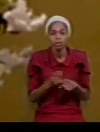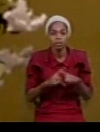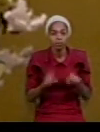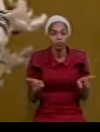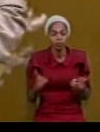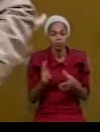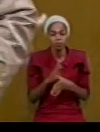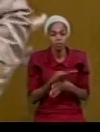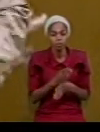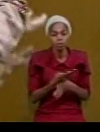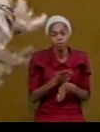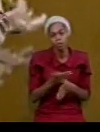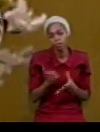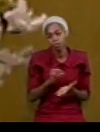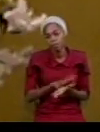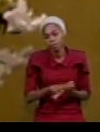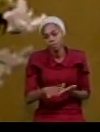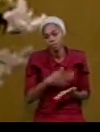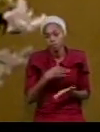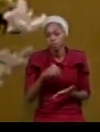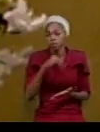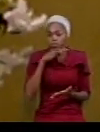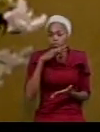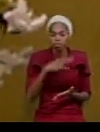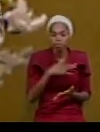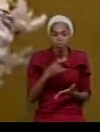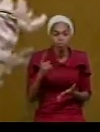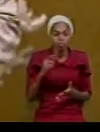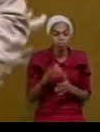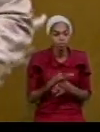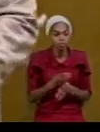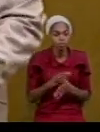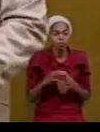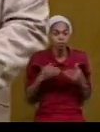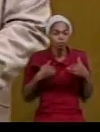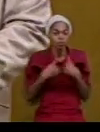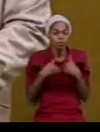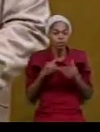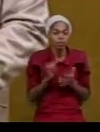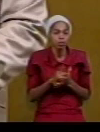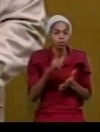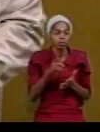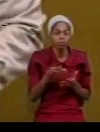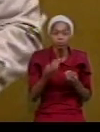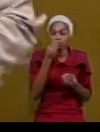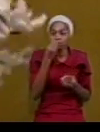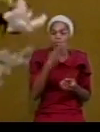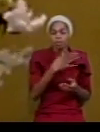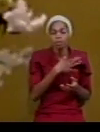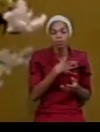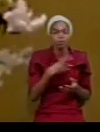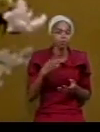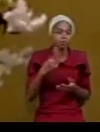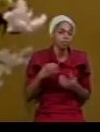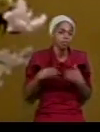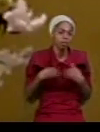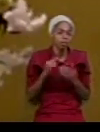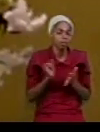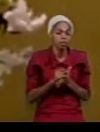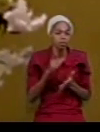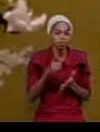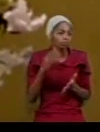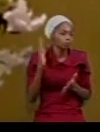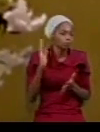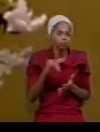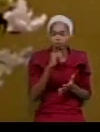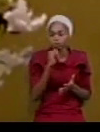clean, and between the beast that may be eaten and the beast that may not be eaten. As you can see from here,